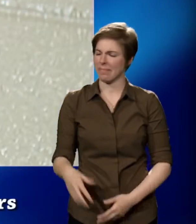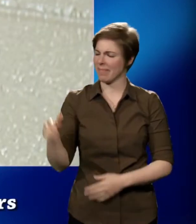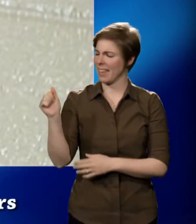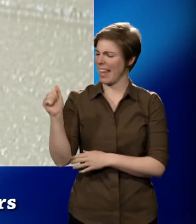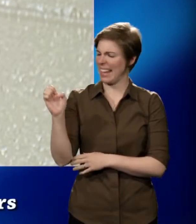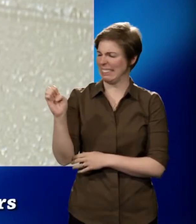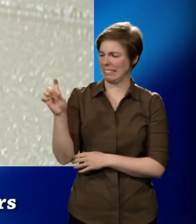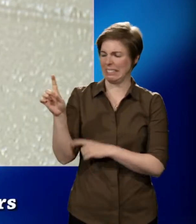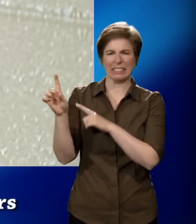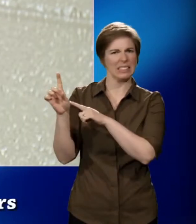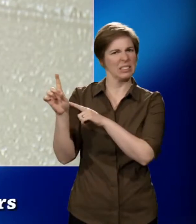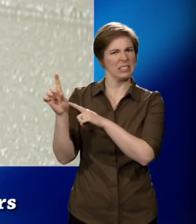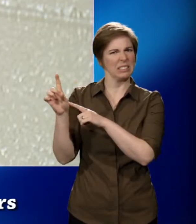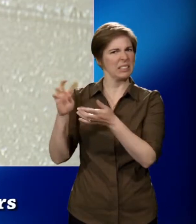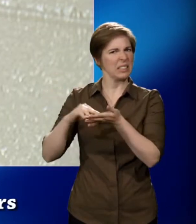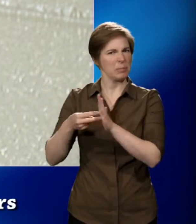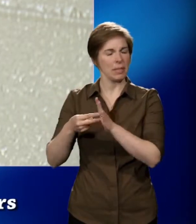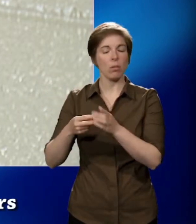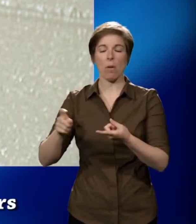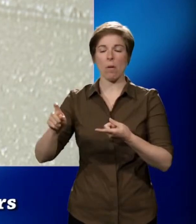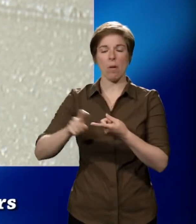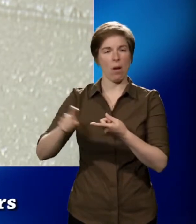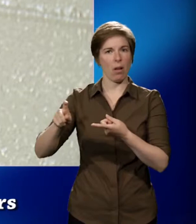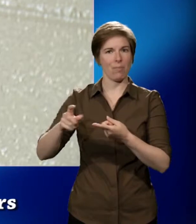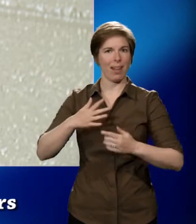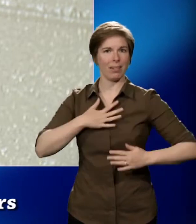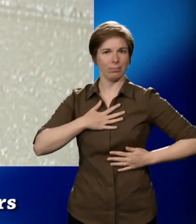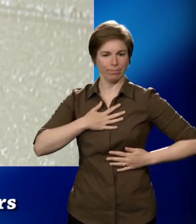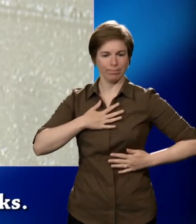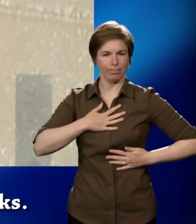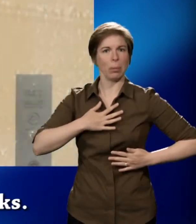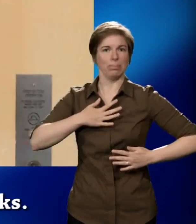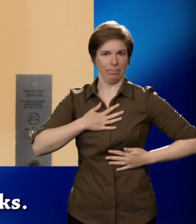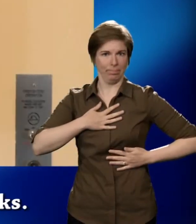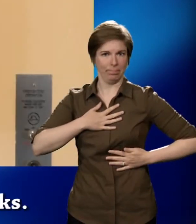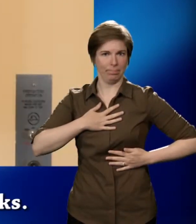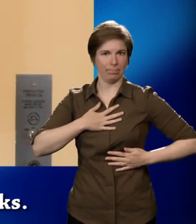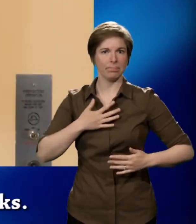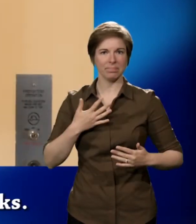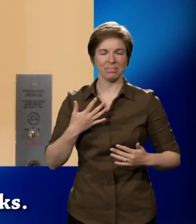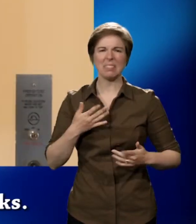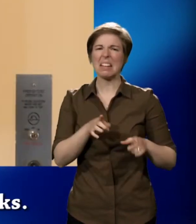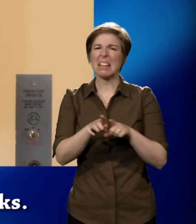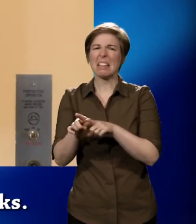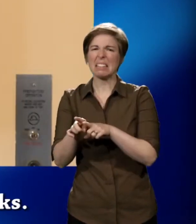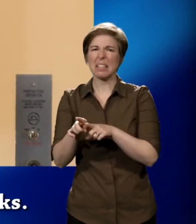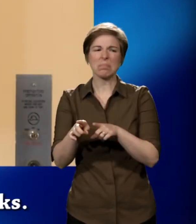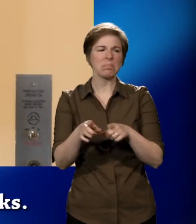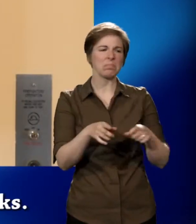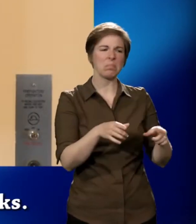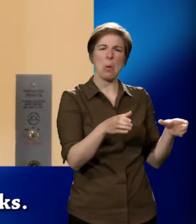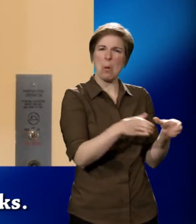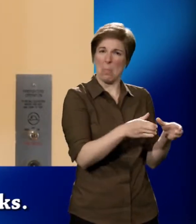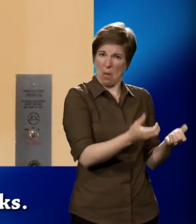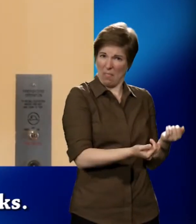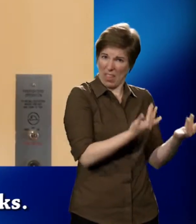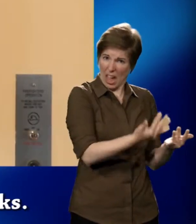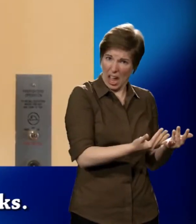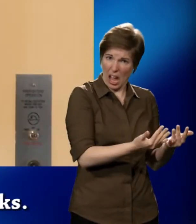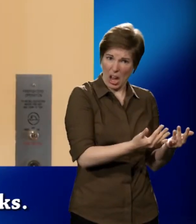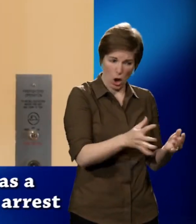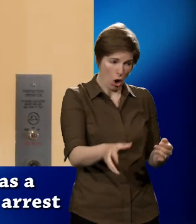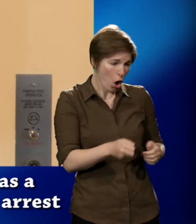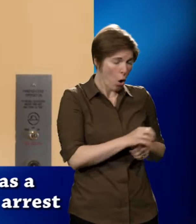The AEDs are automatic external defibrillators. We look at them similar to fire extinguishers for heart